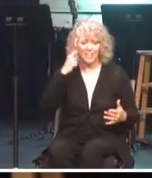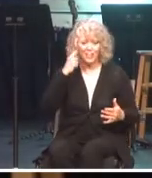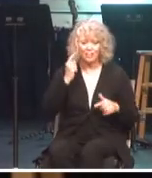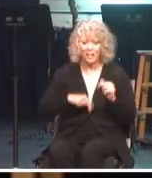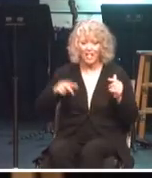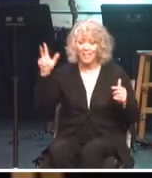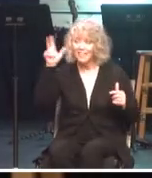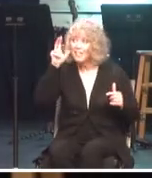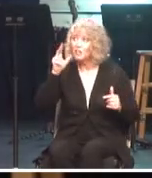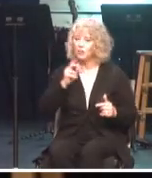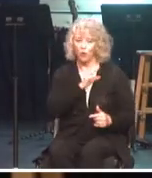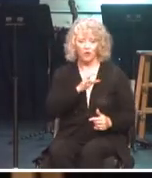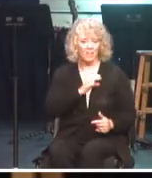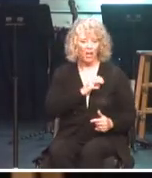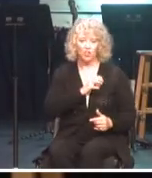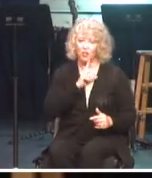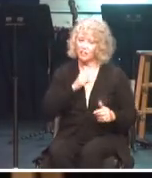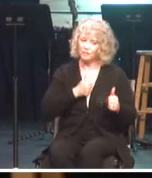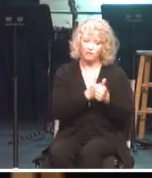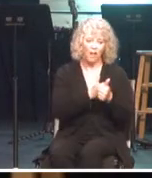nature.